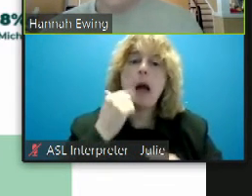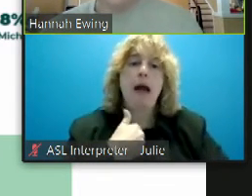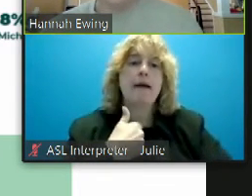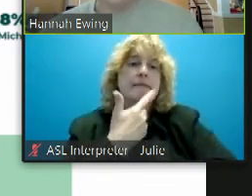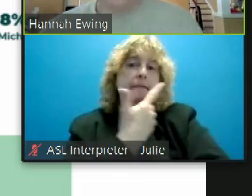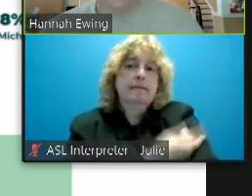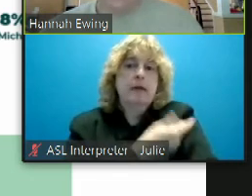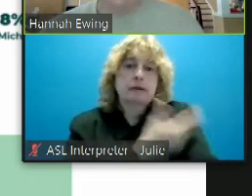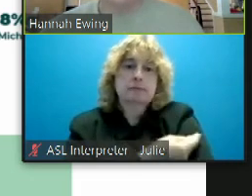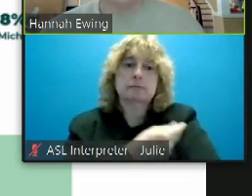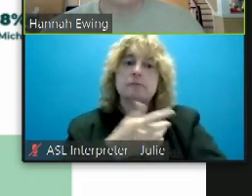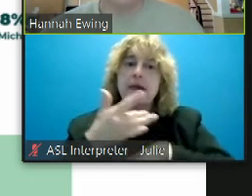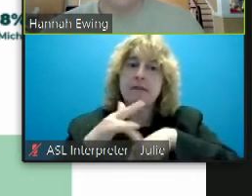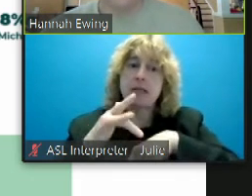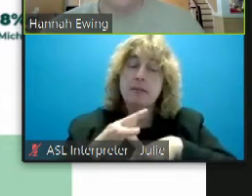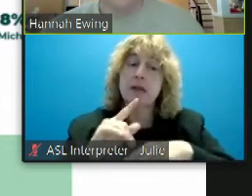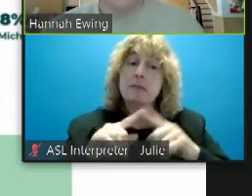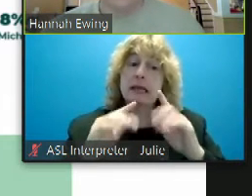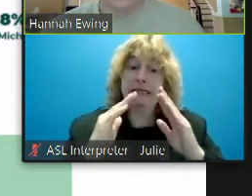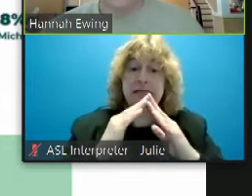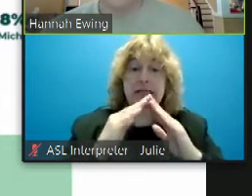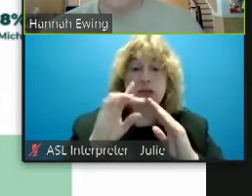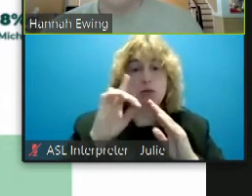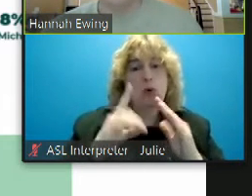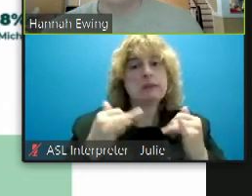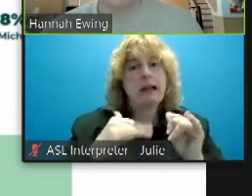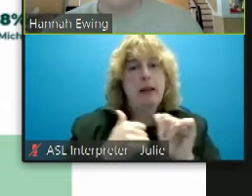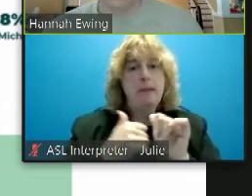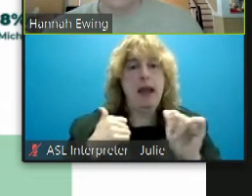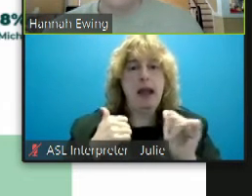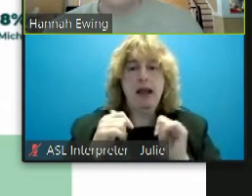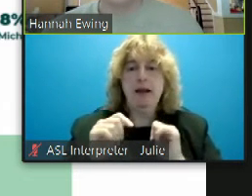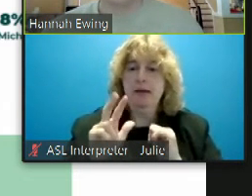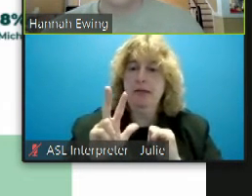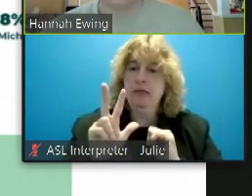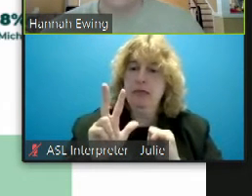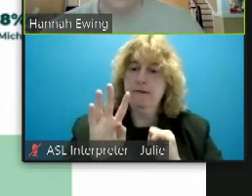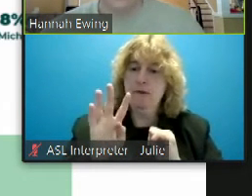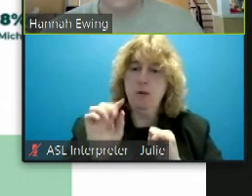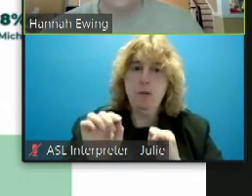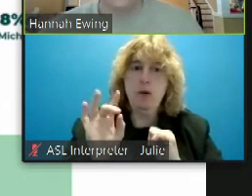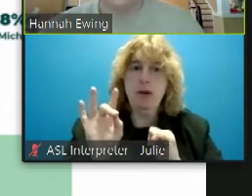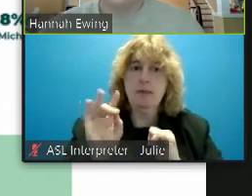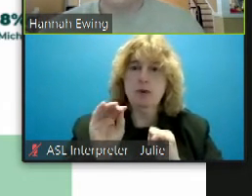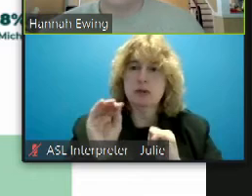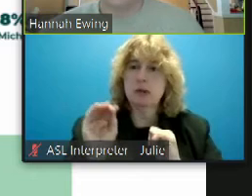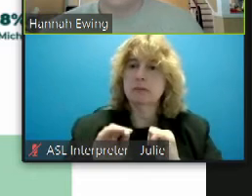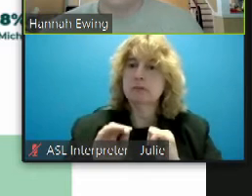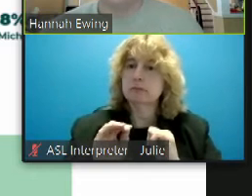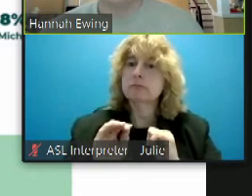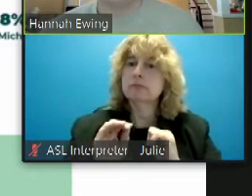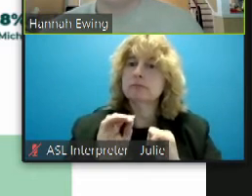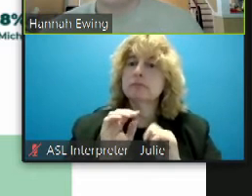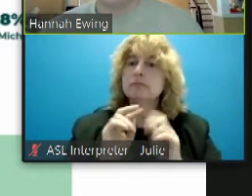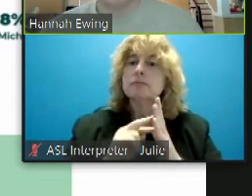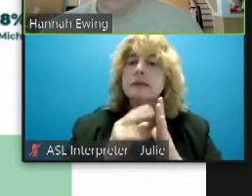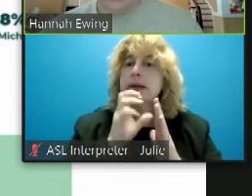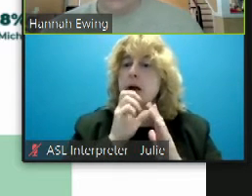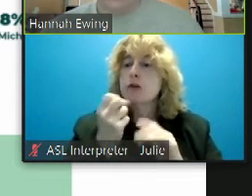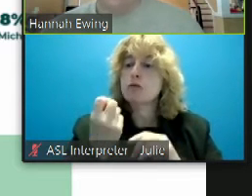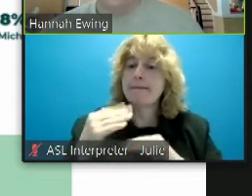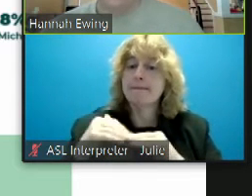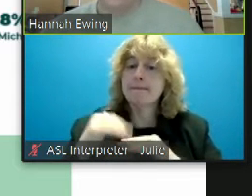still lags behind at 34.8% of all people eligible. So 12 and older who have received at least one